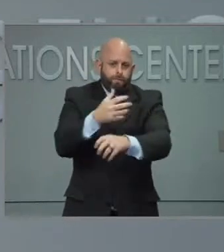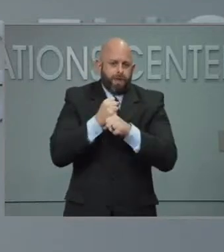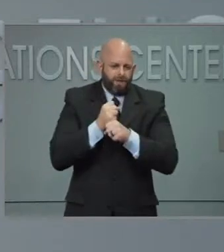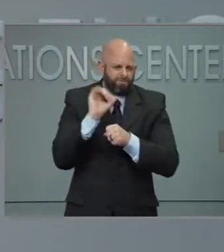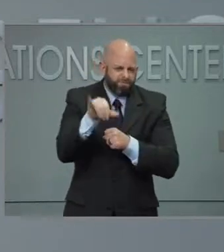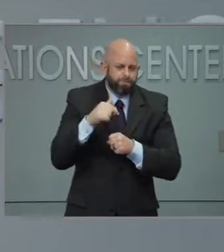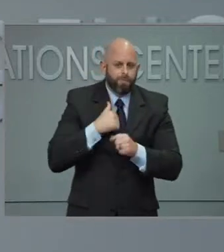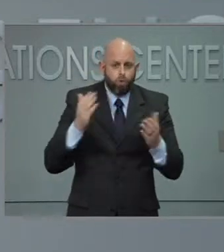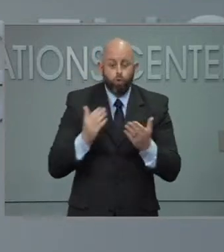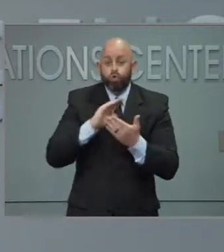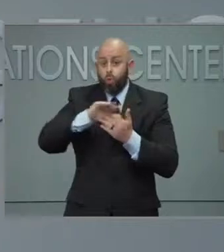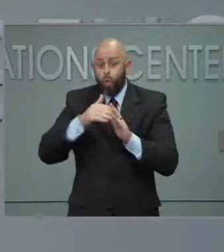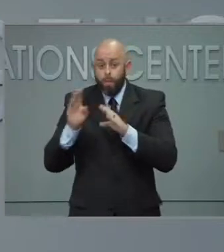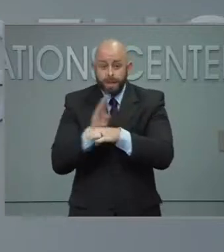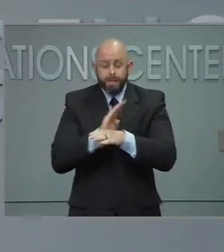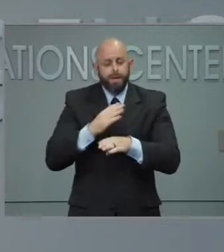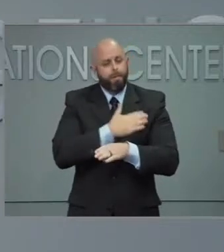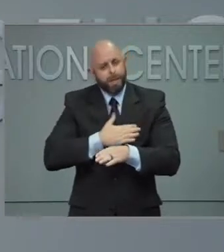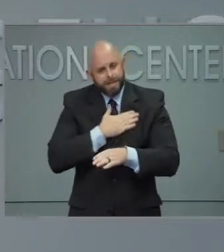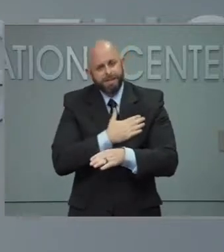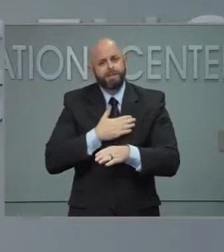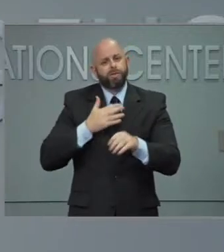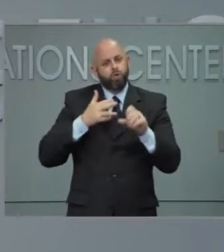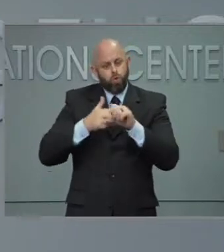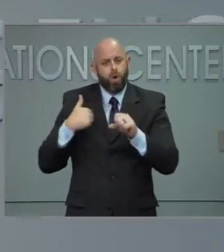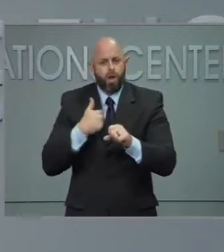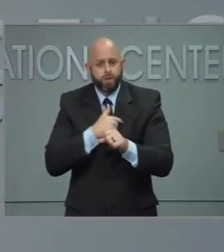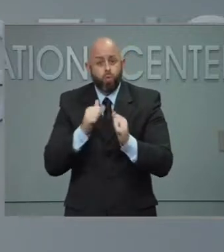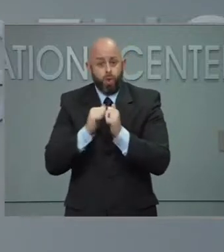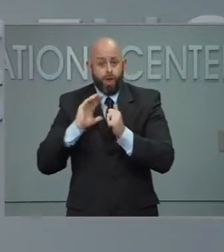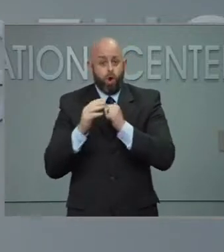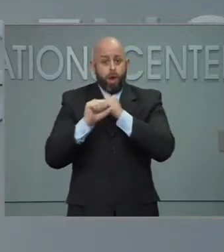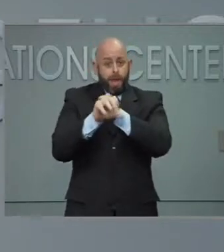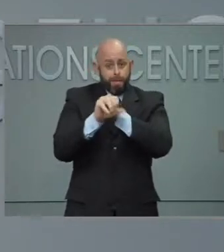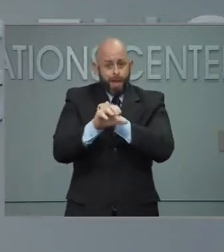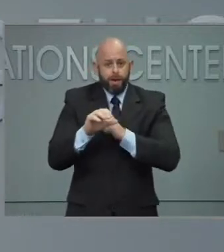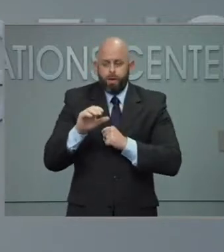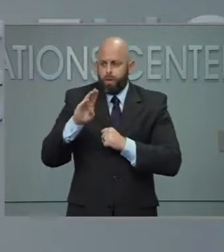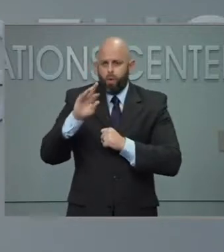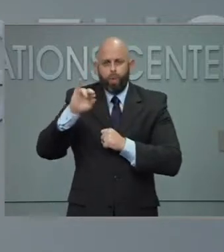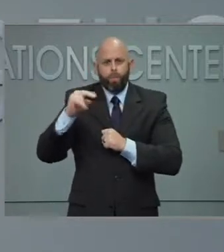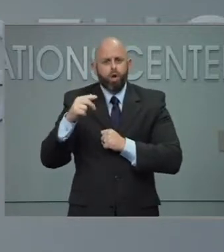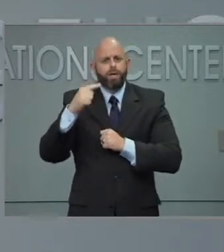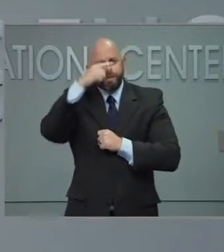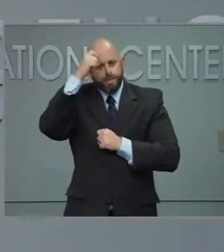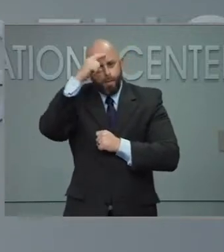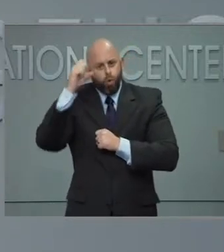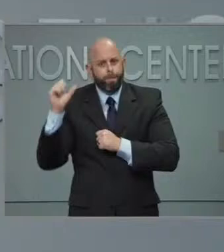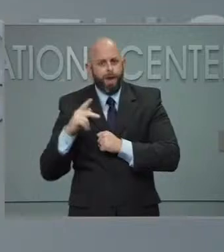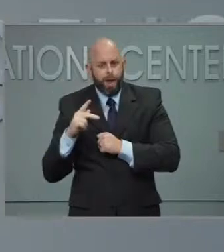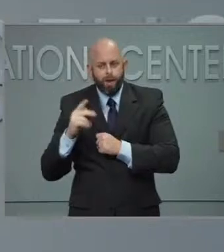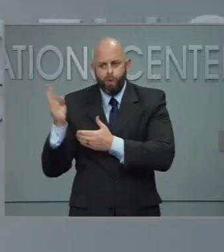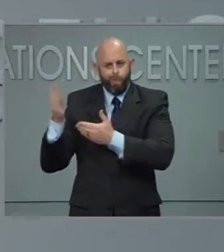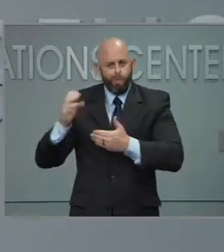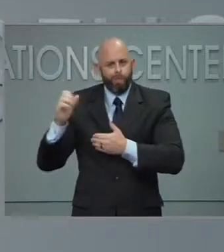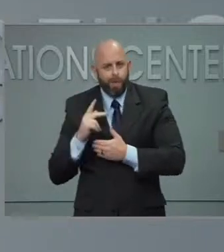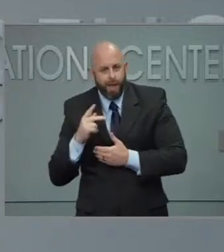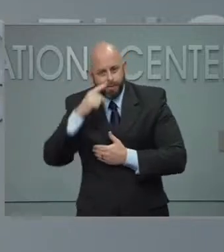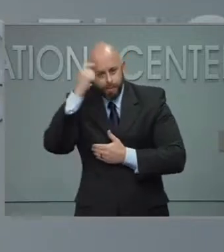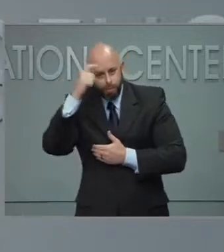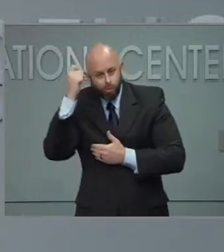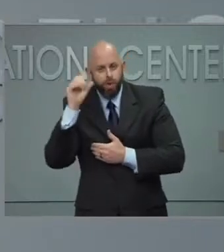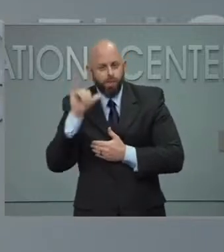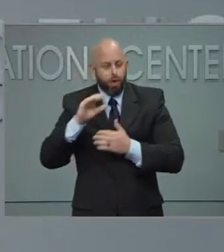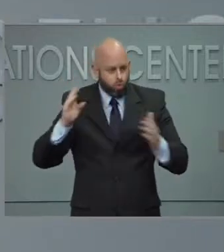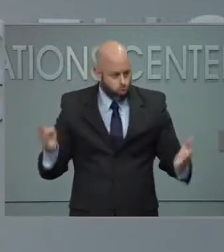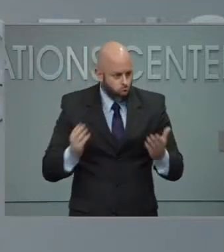encourage all businesses to join us in the Bringing Summer Back campaign and to encourage all of their employees to get vaccinated.